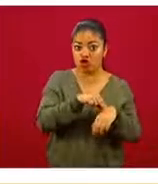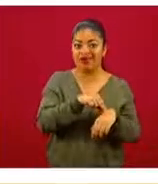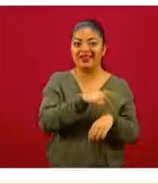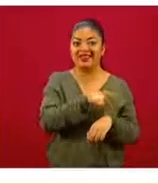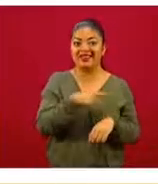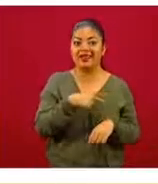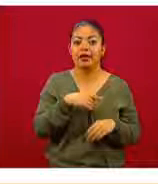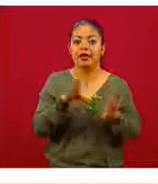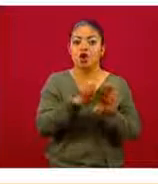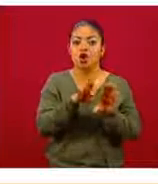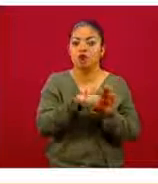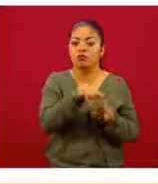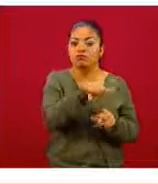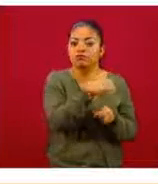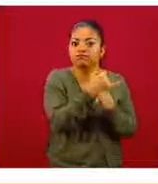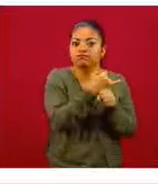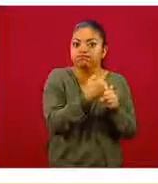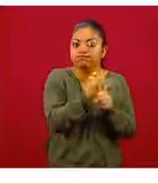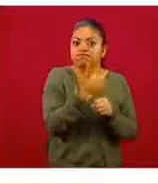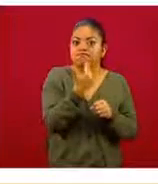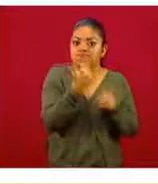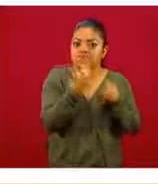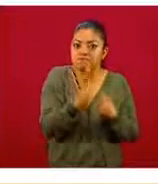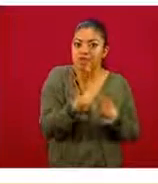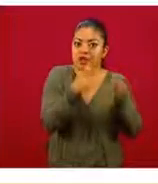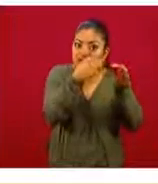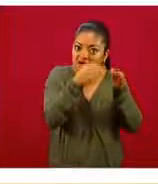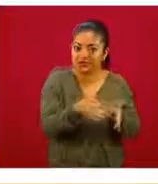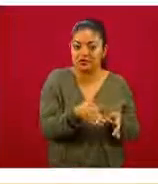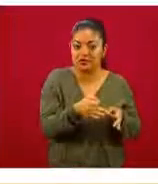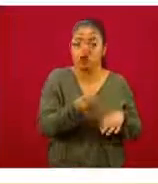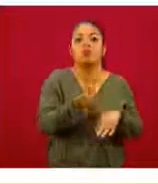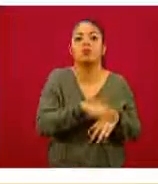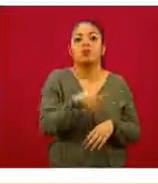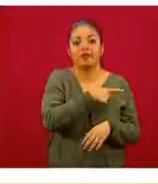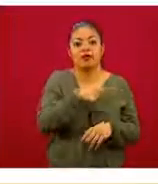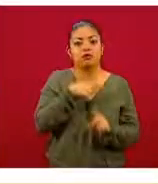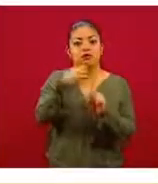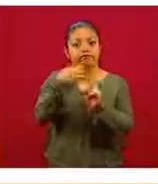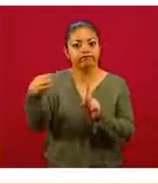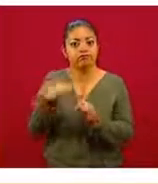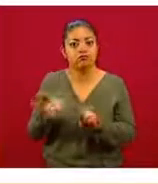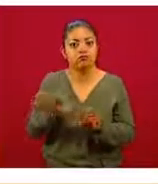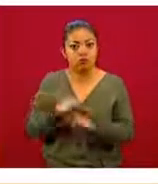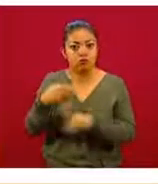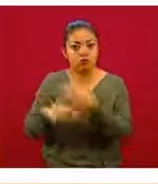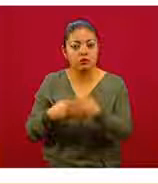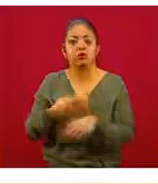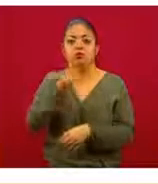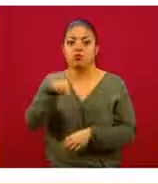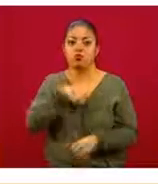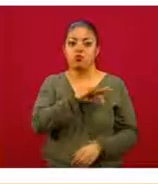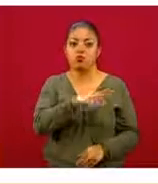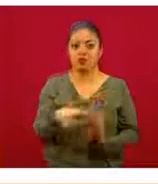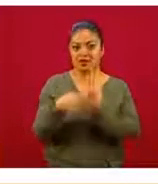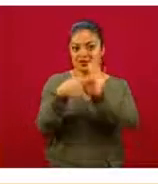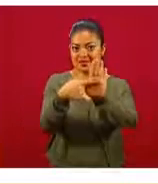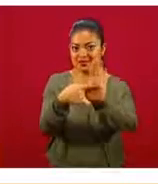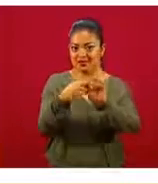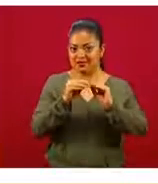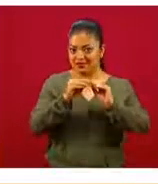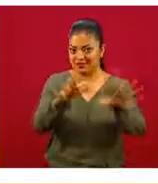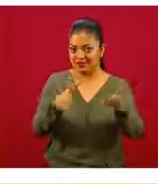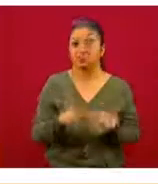what actions we're taking, and we really want to aim them at doctors because we need to organize our processes and